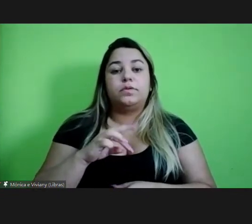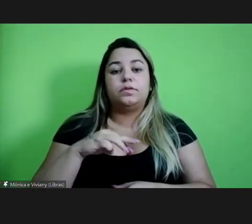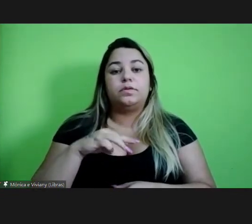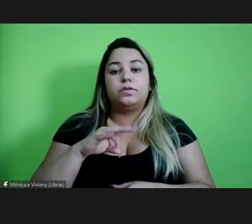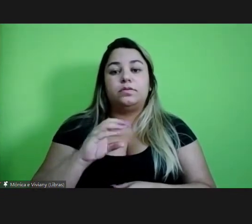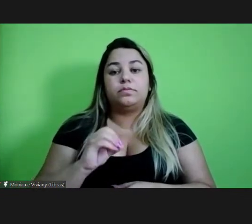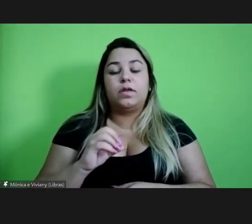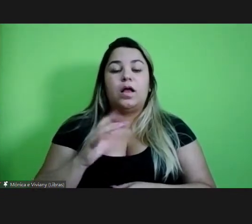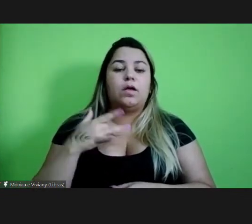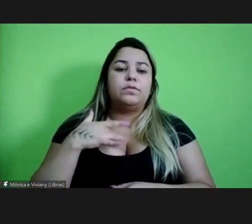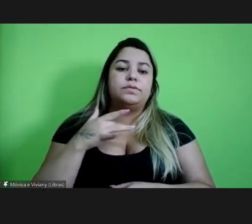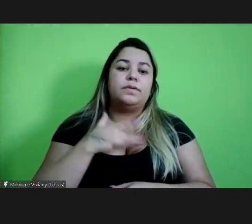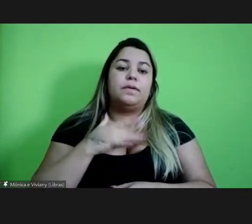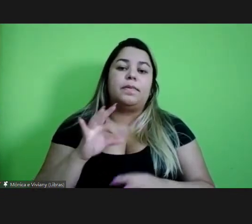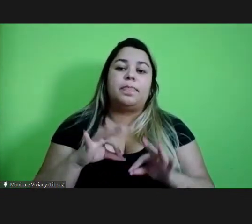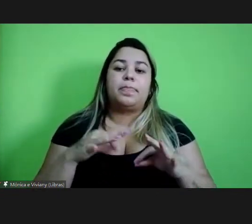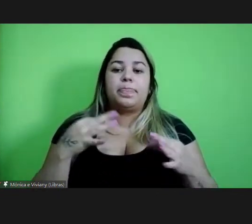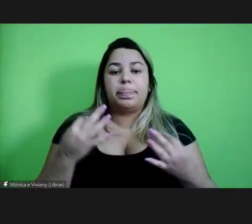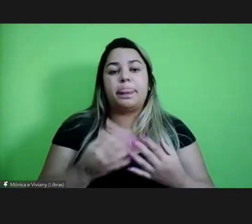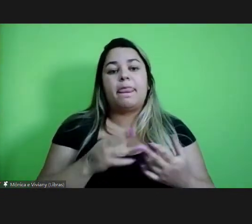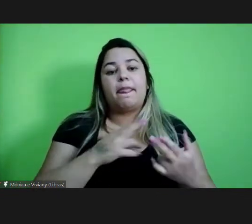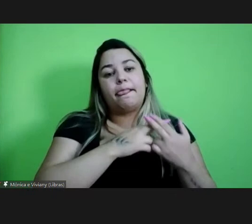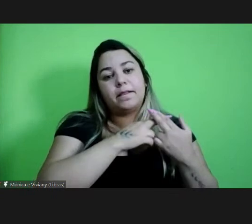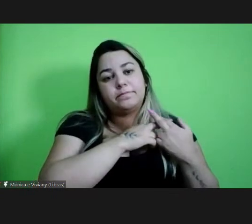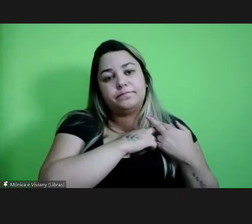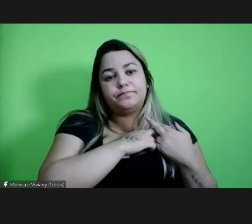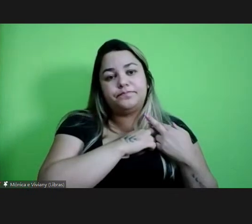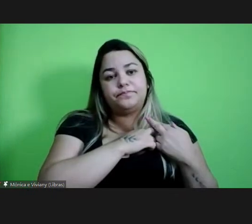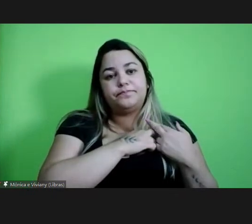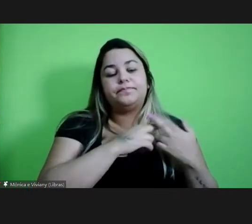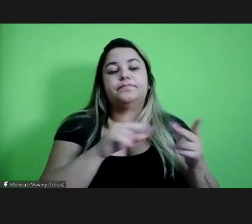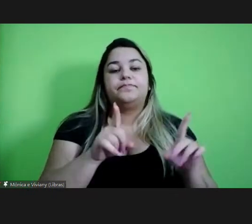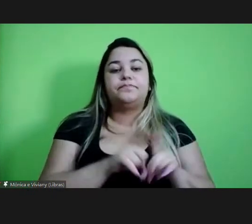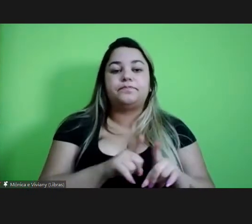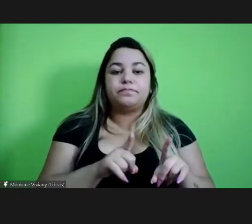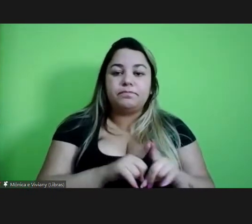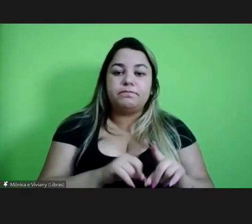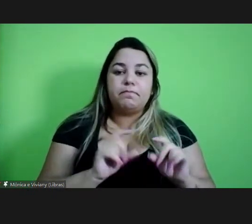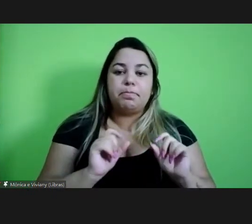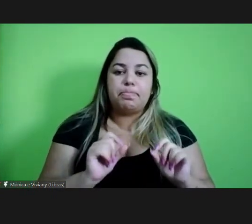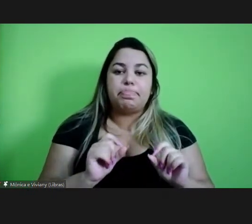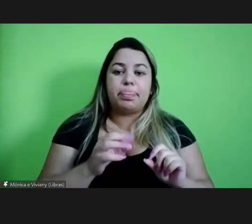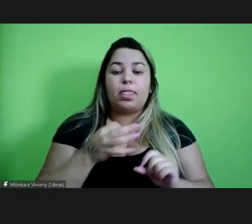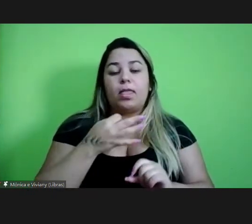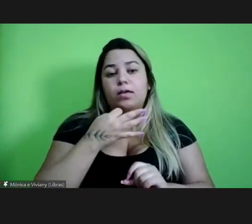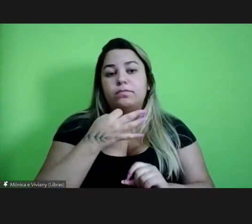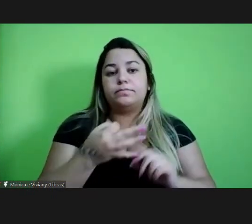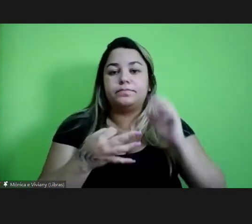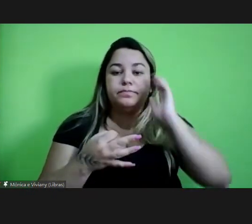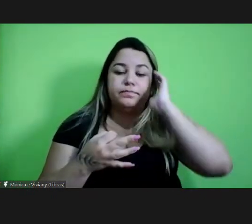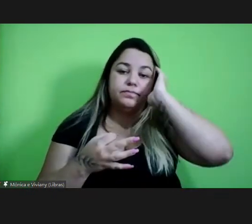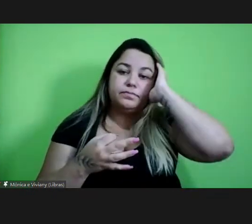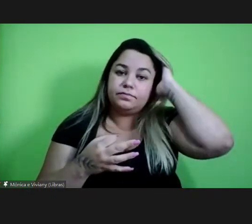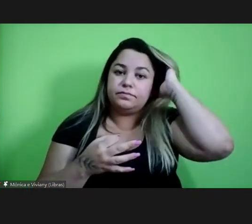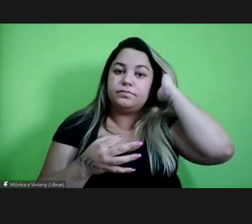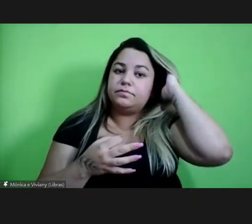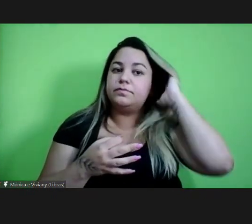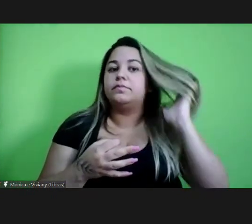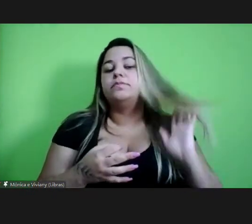of Family's Health is responsible from what we say, the diagnosis